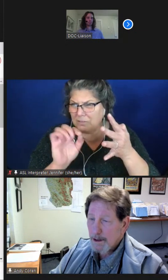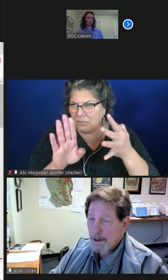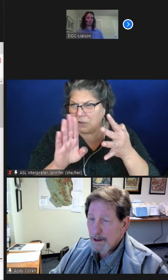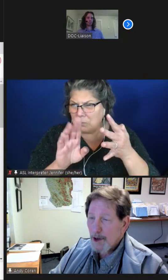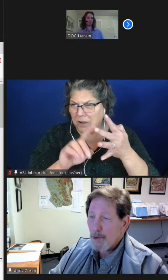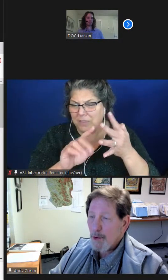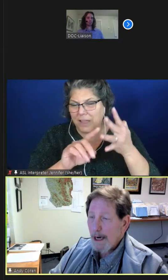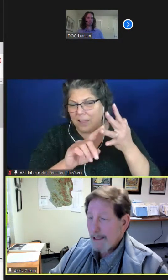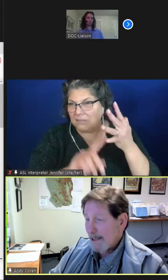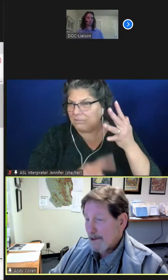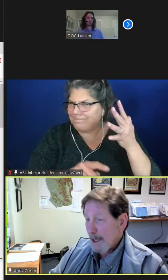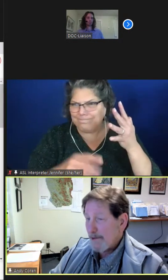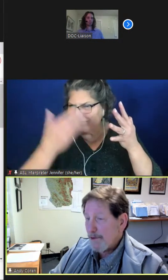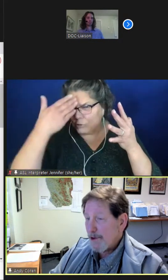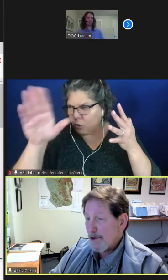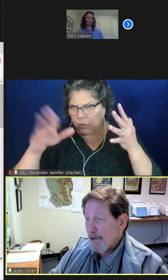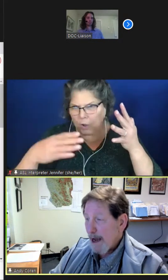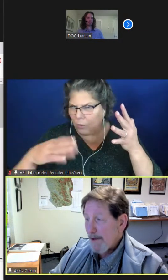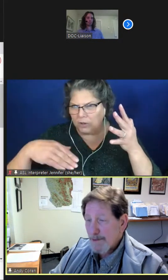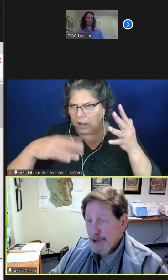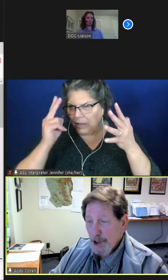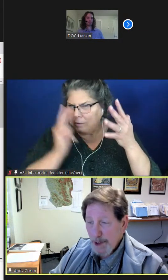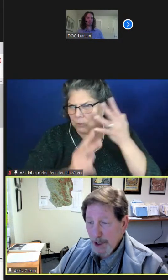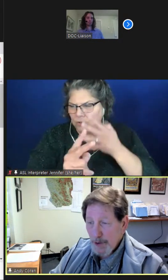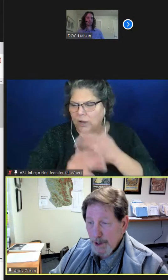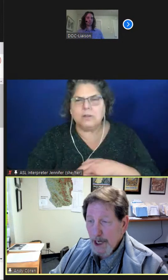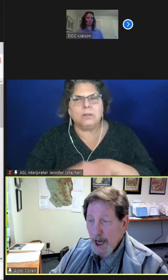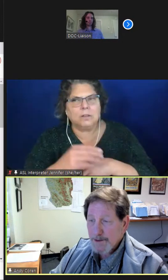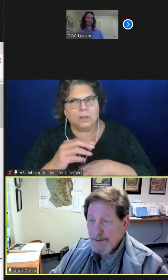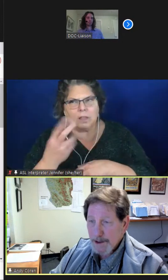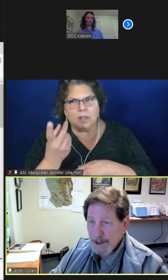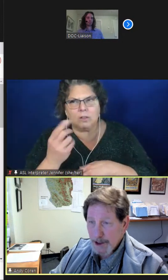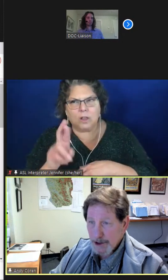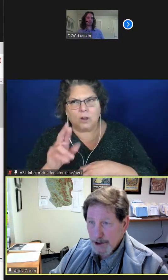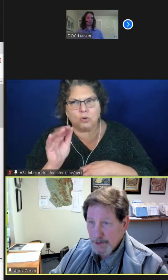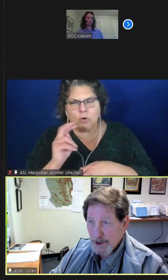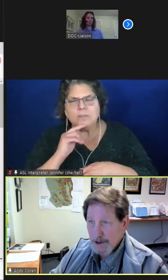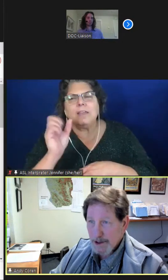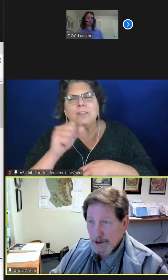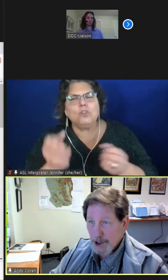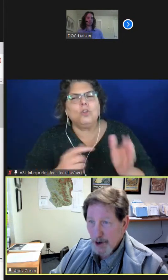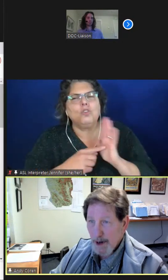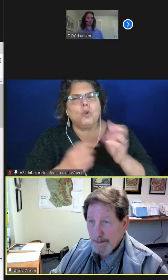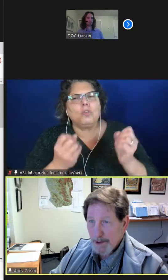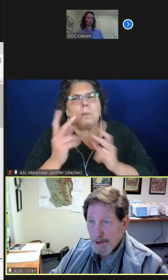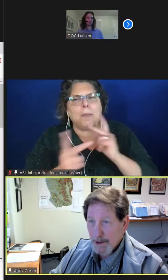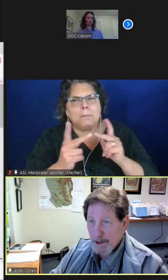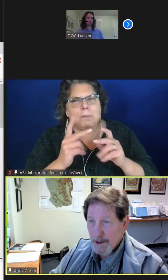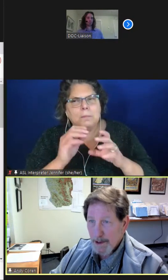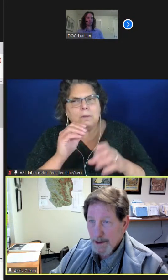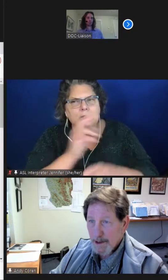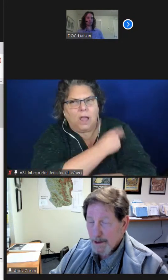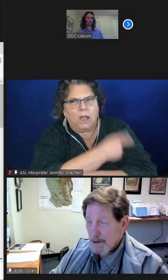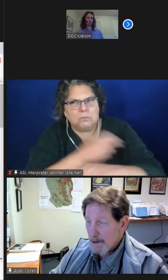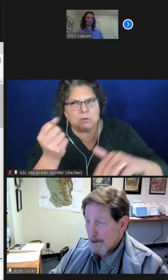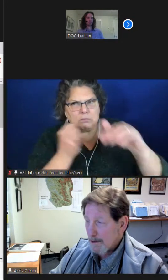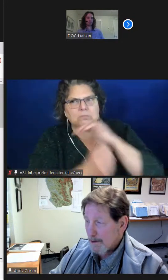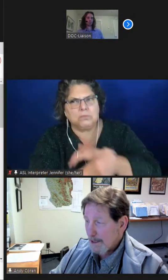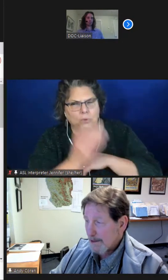beyond that. Right, and the graph I'm showing you is hospitalizations will continue to go up.